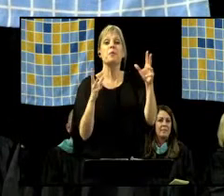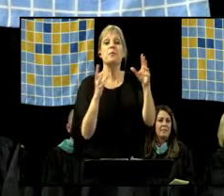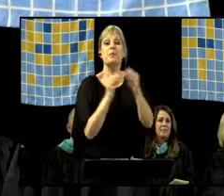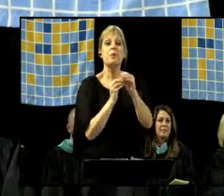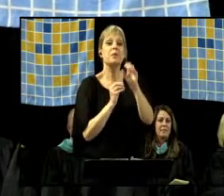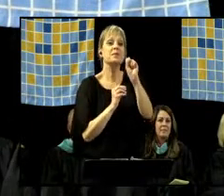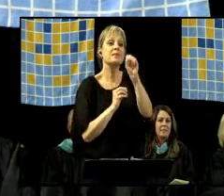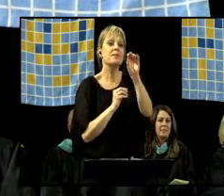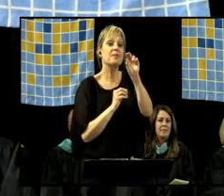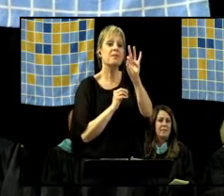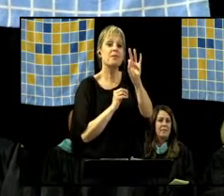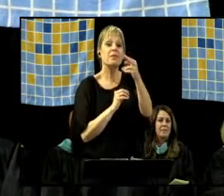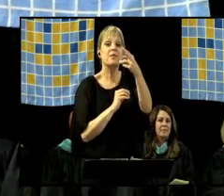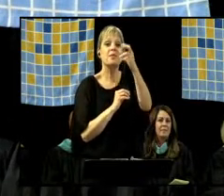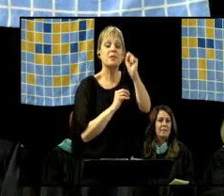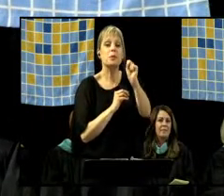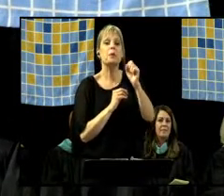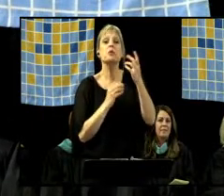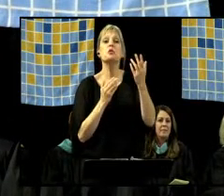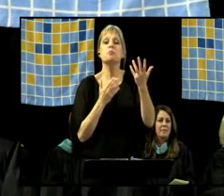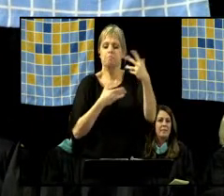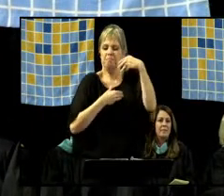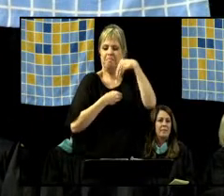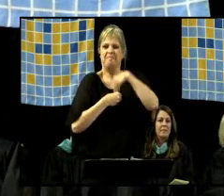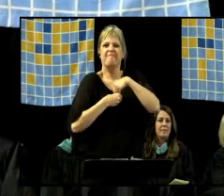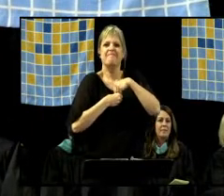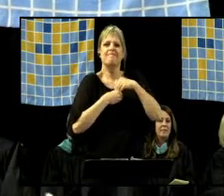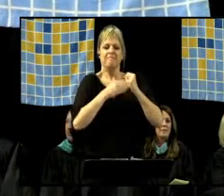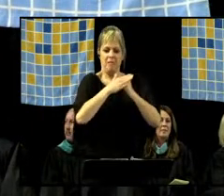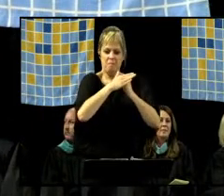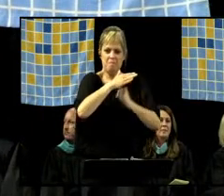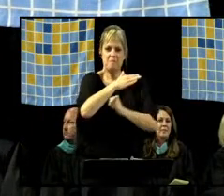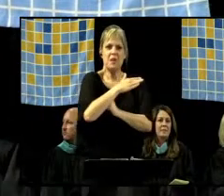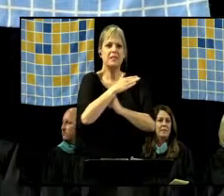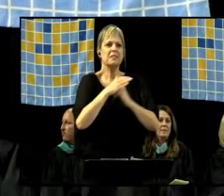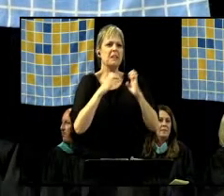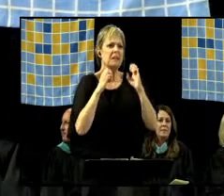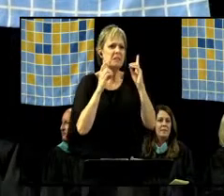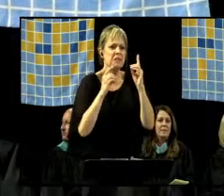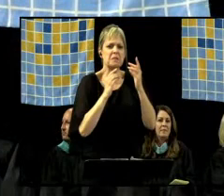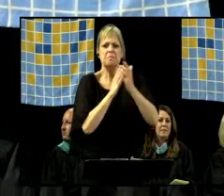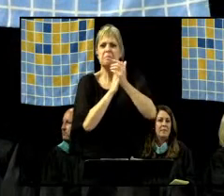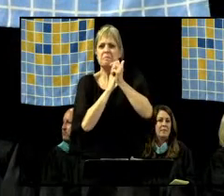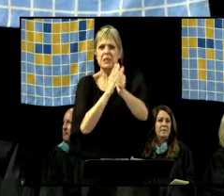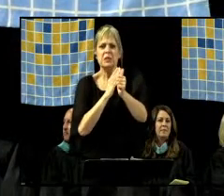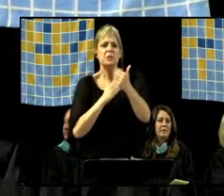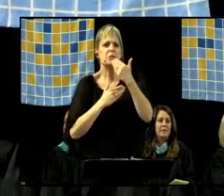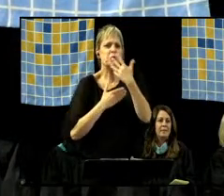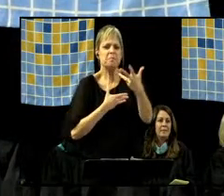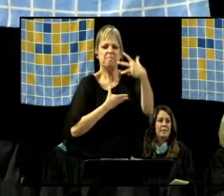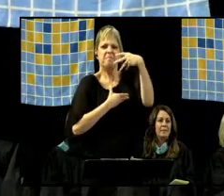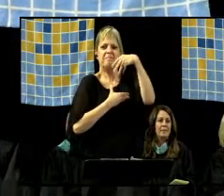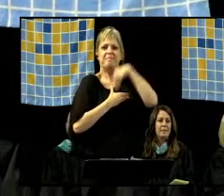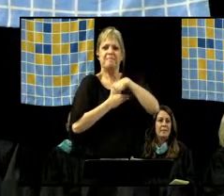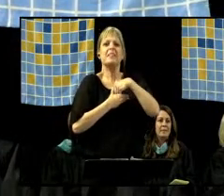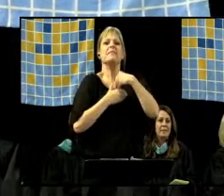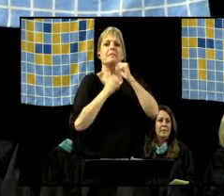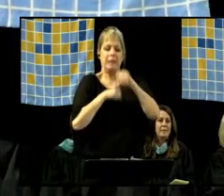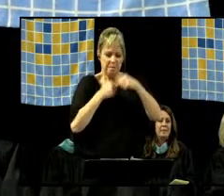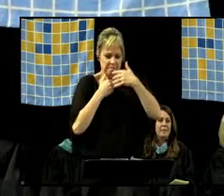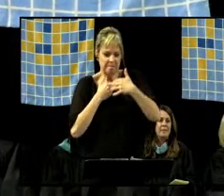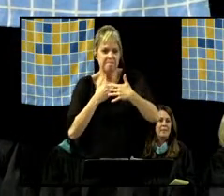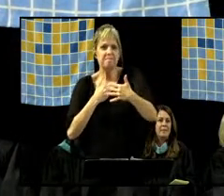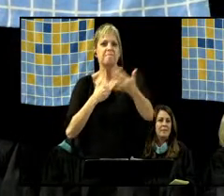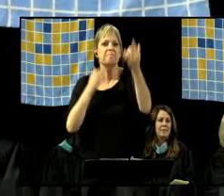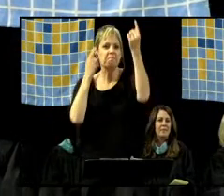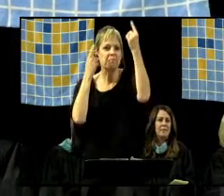you take with you a firm foundation, equipped with the education and skills necessary to be successful in your journey.